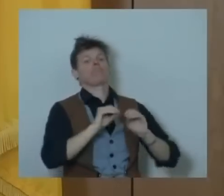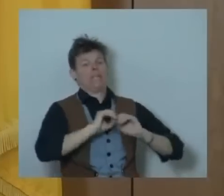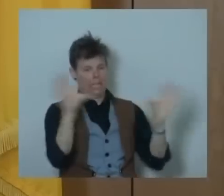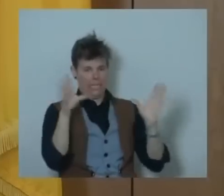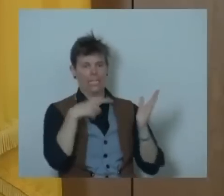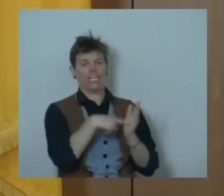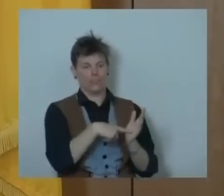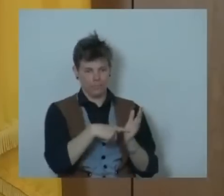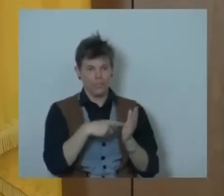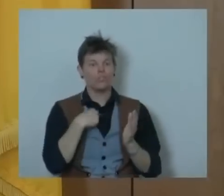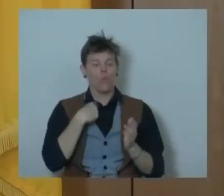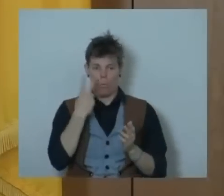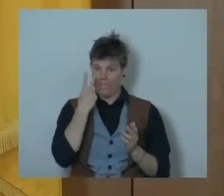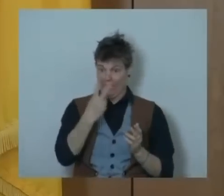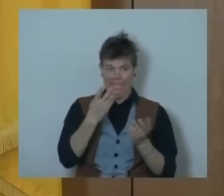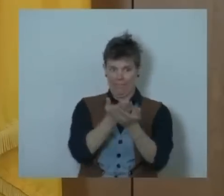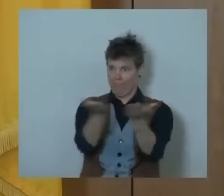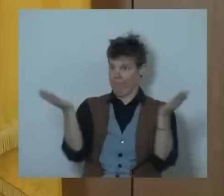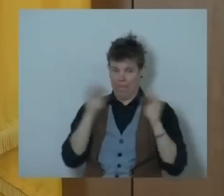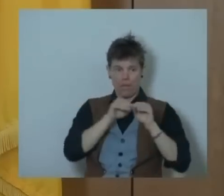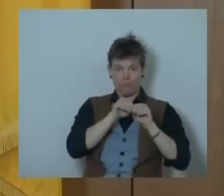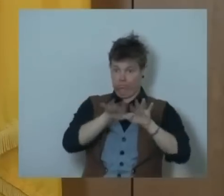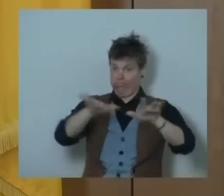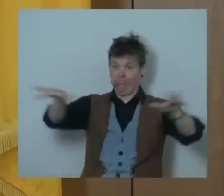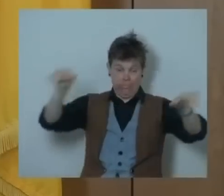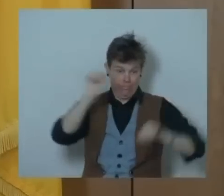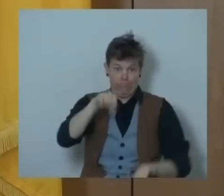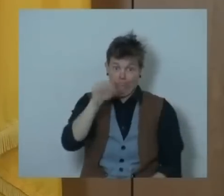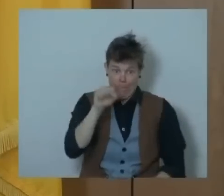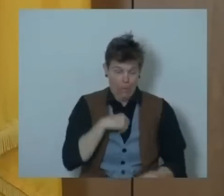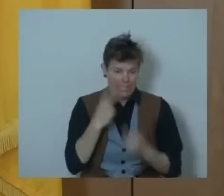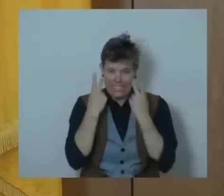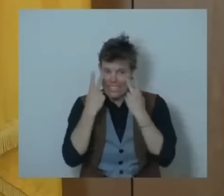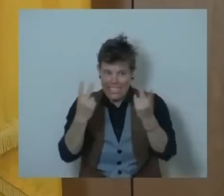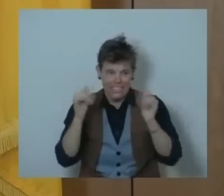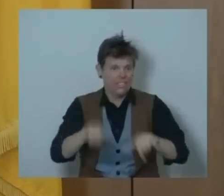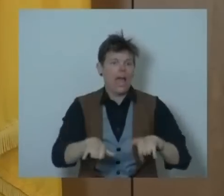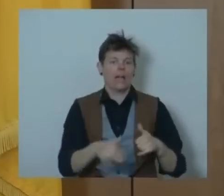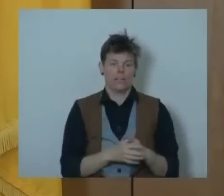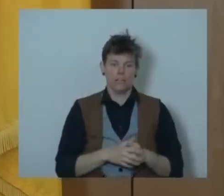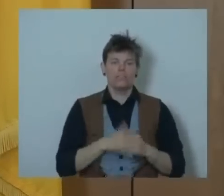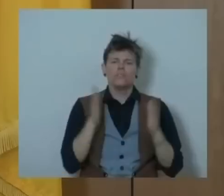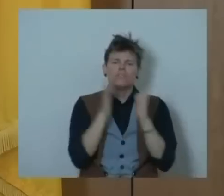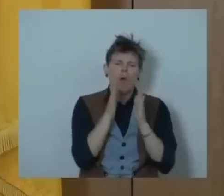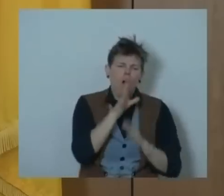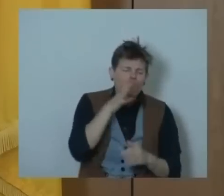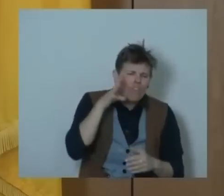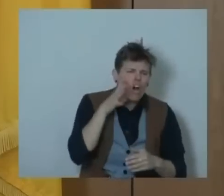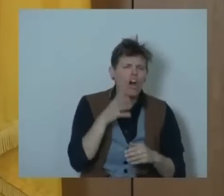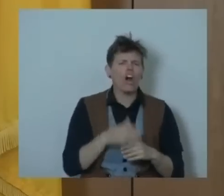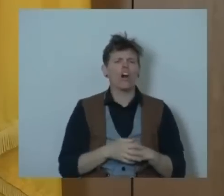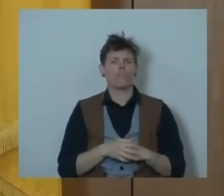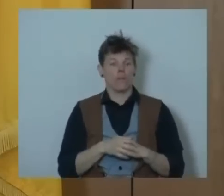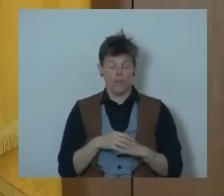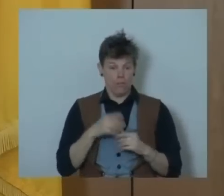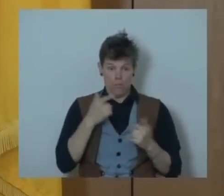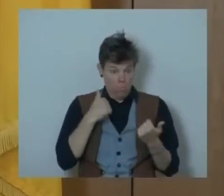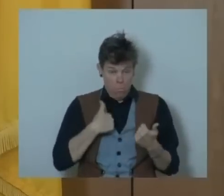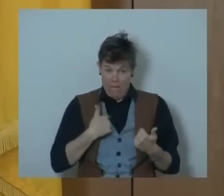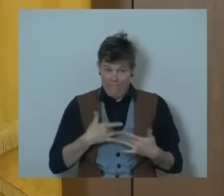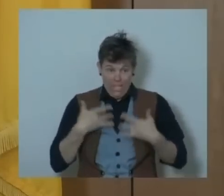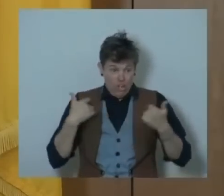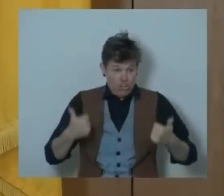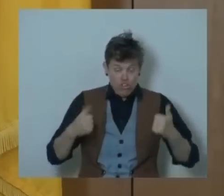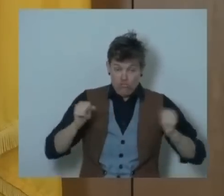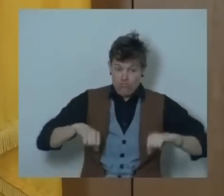in this state and in small confined areas where you have people who feel good, have no, I mean, so you